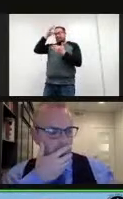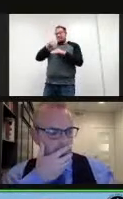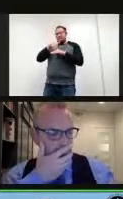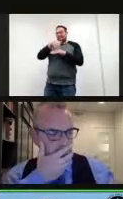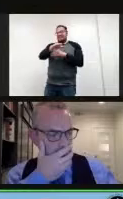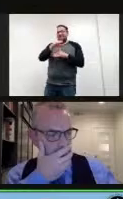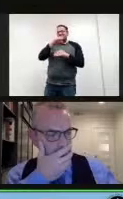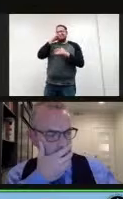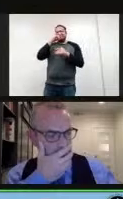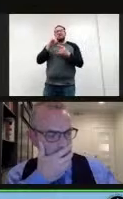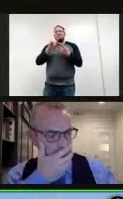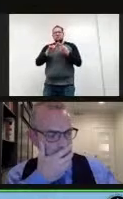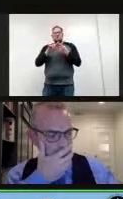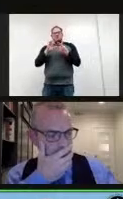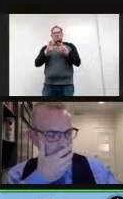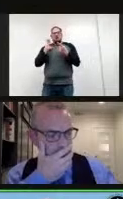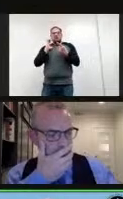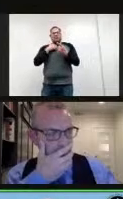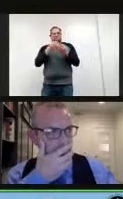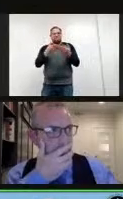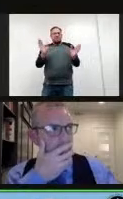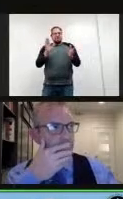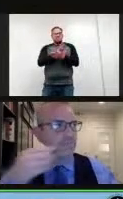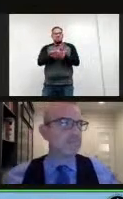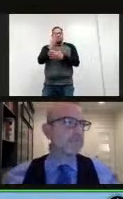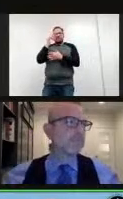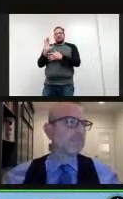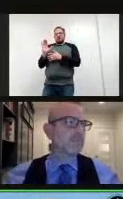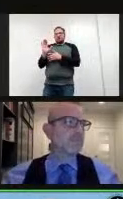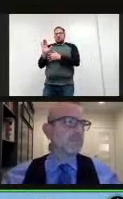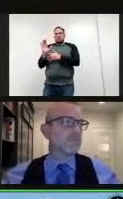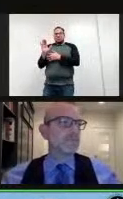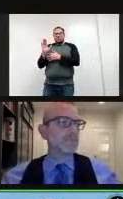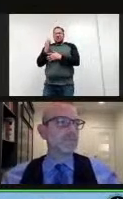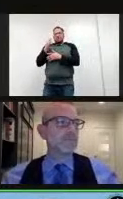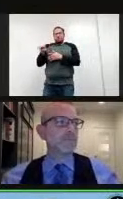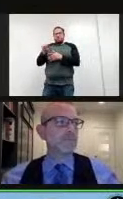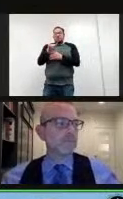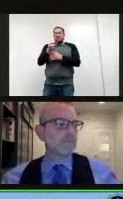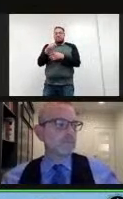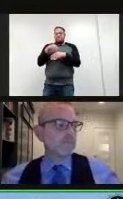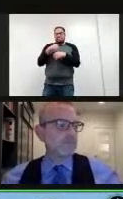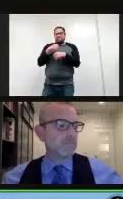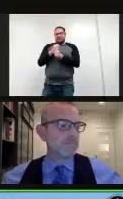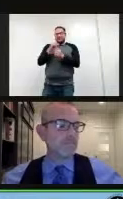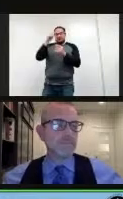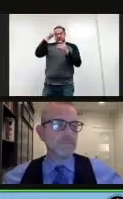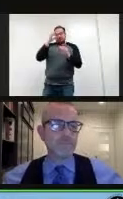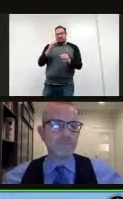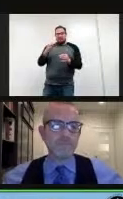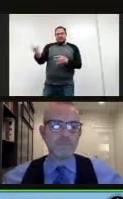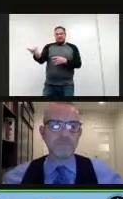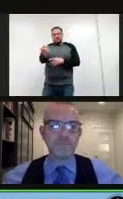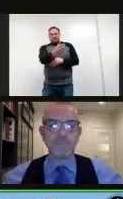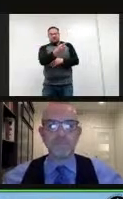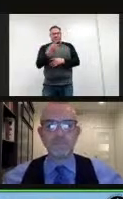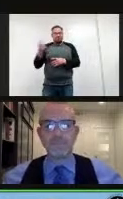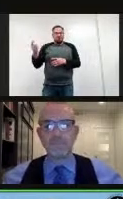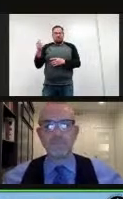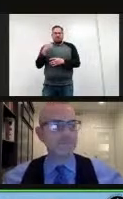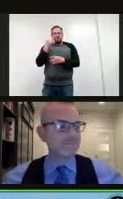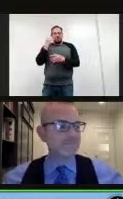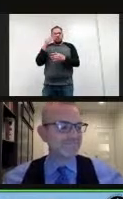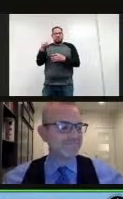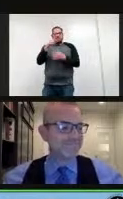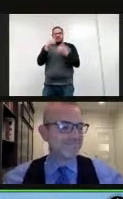our public schools because of your making a choice to send to our public schools. I know you had plenty of choices, but